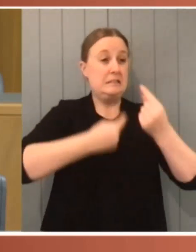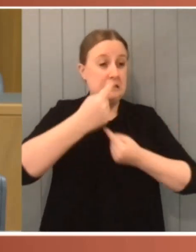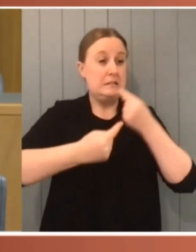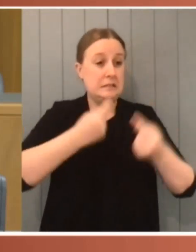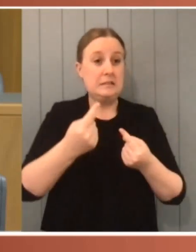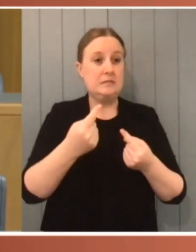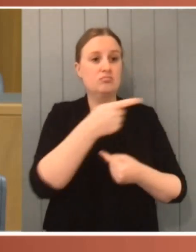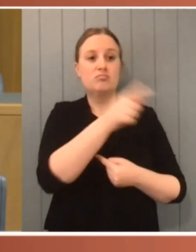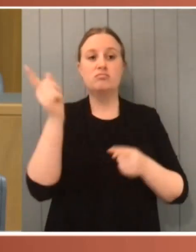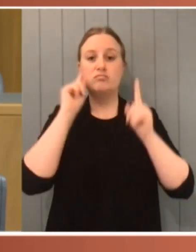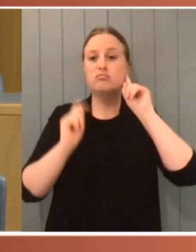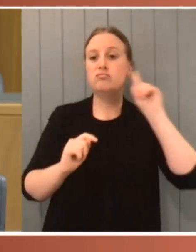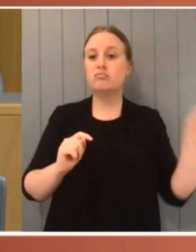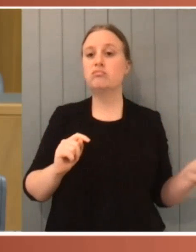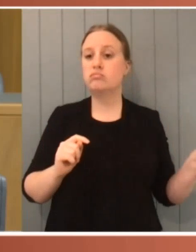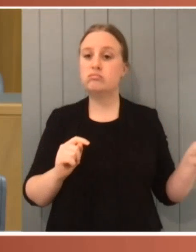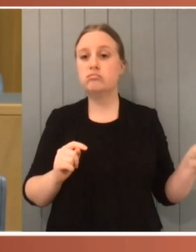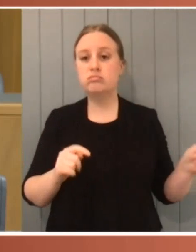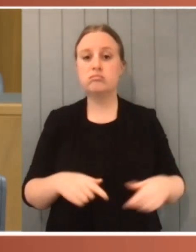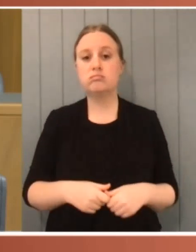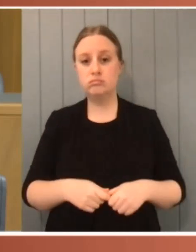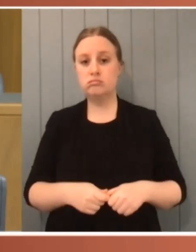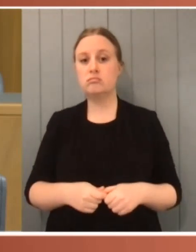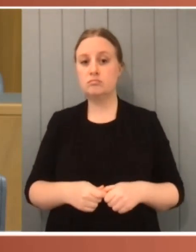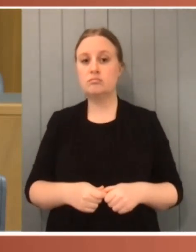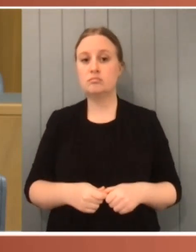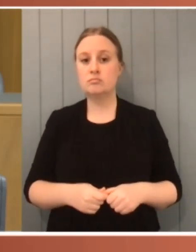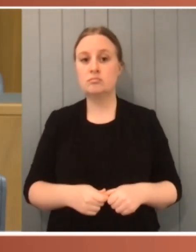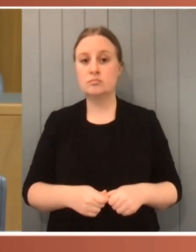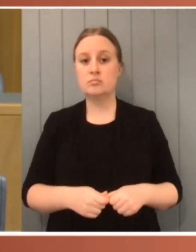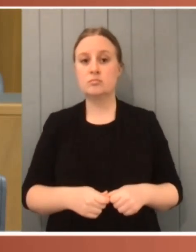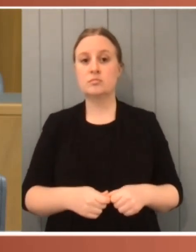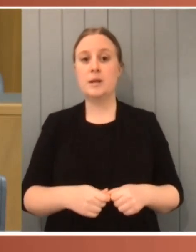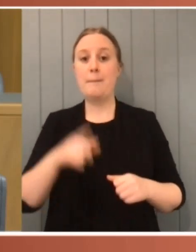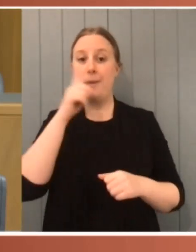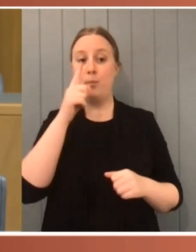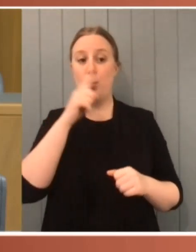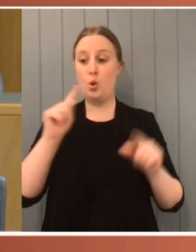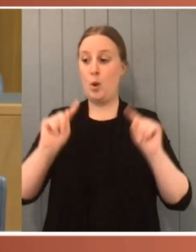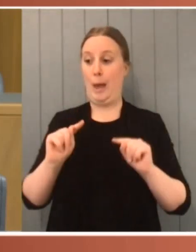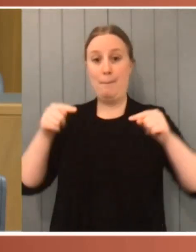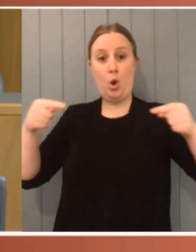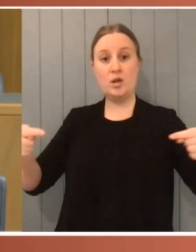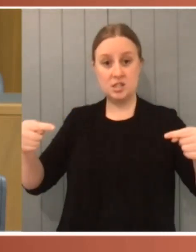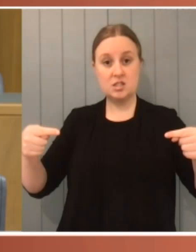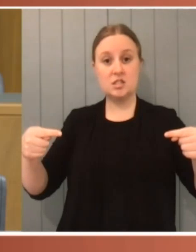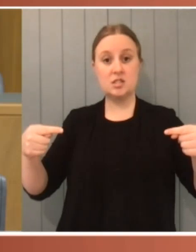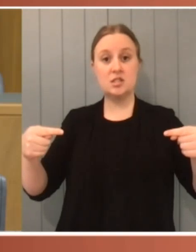political culture like Australia's, opponents have also been disadvantaged by the fact that in